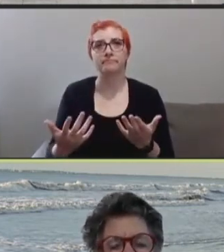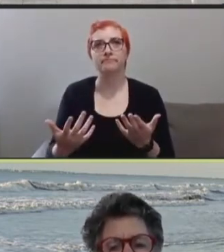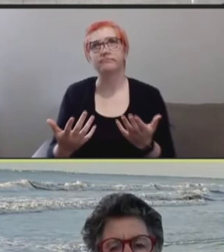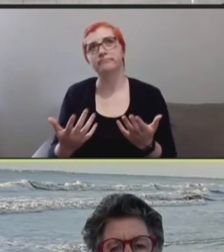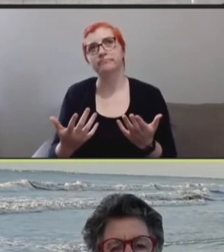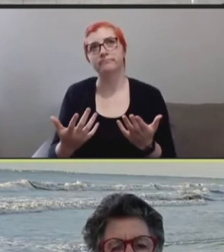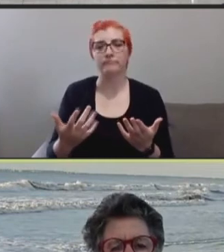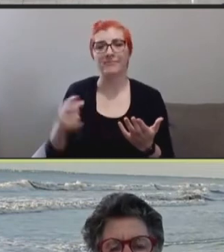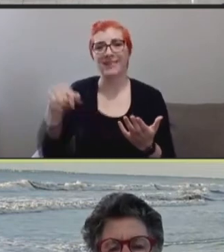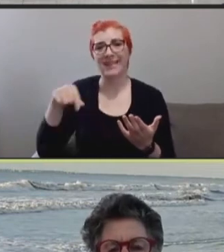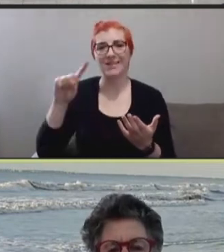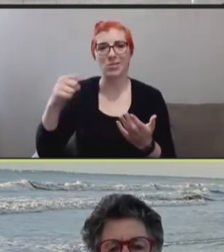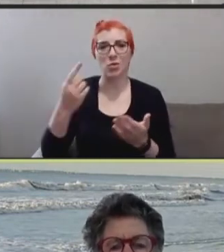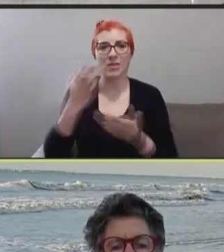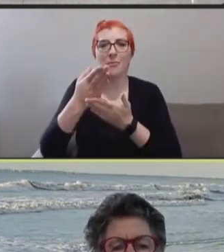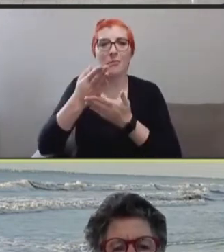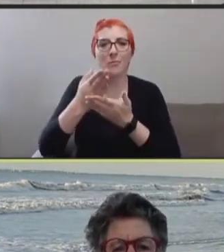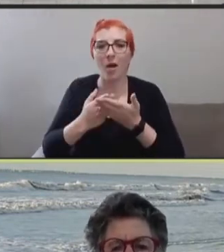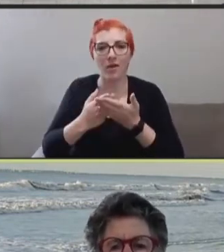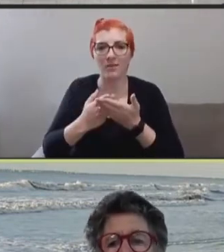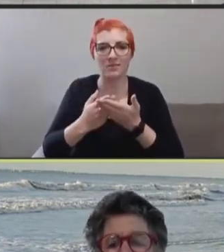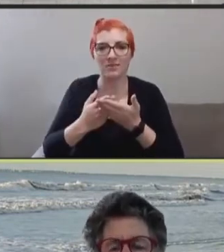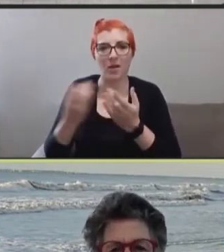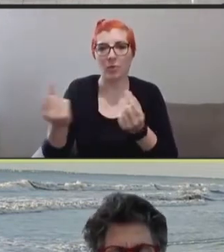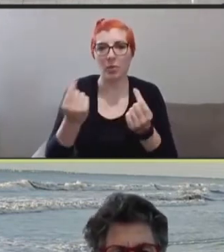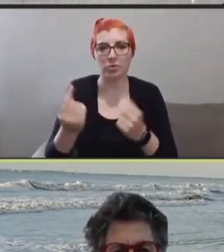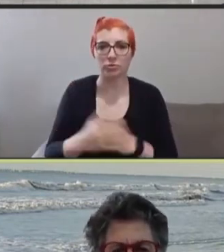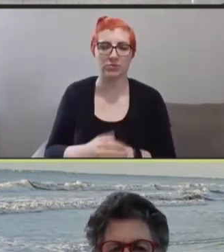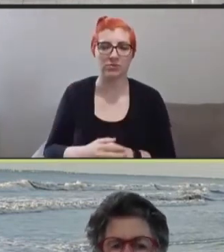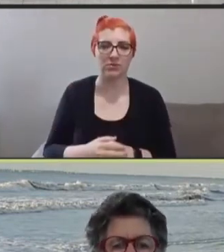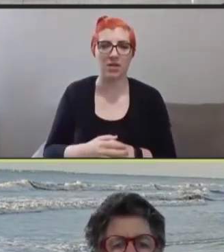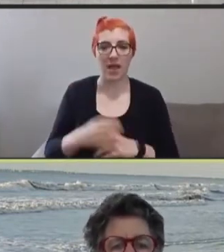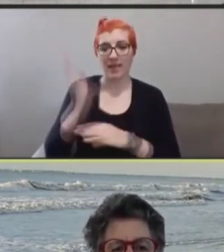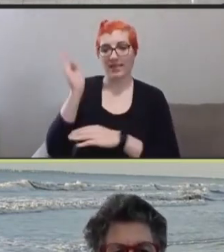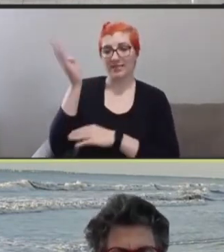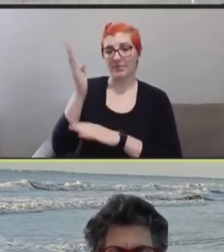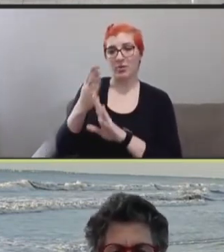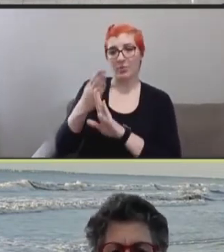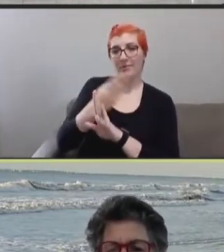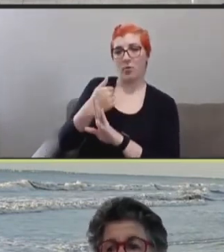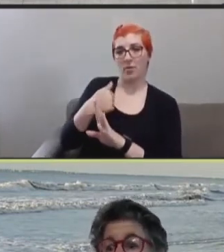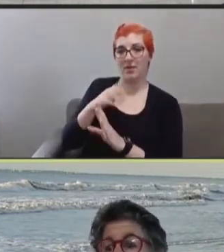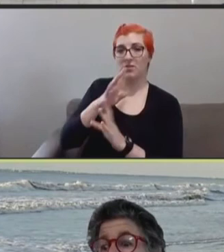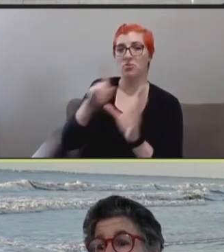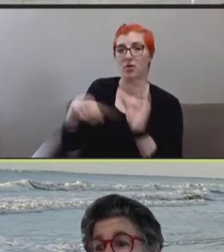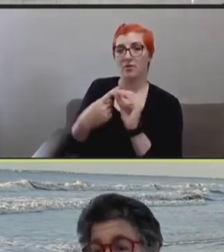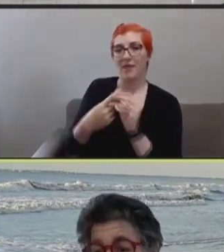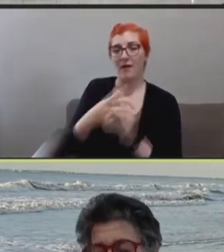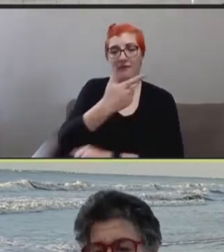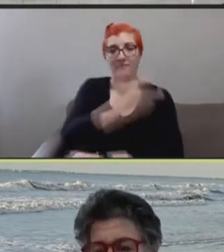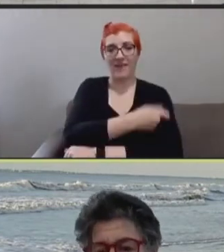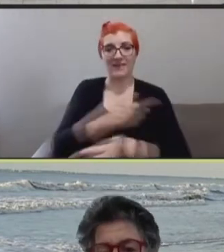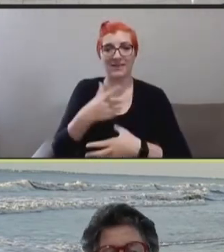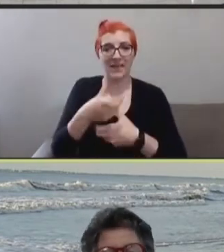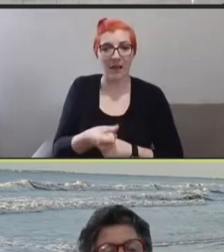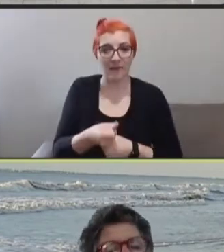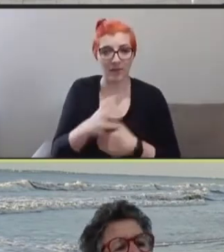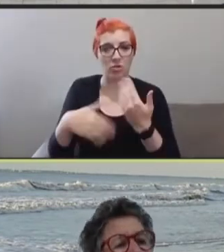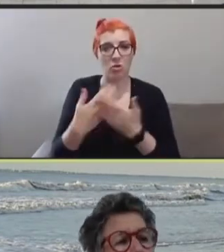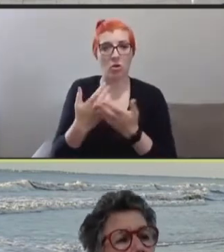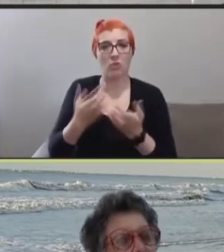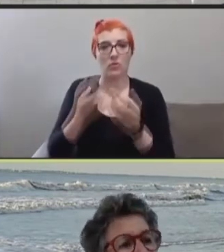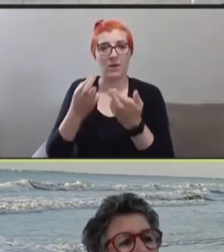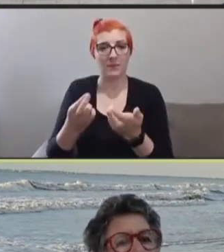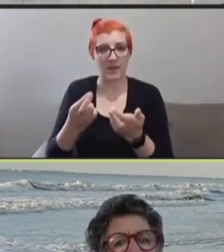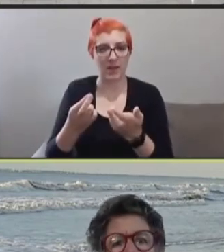that this is only part of the puzzle. And the speaker before me, who talked about vaccine confidence and all of these recommendations,